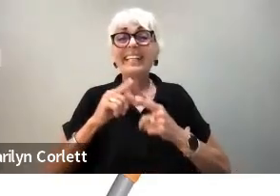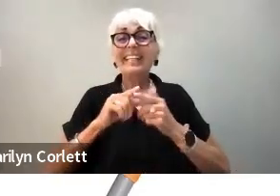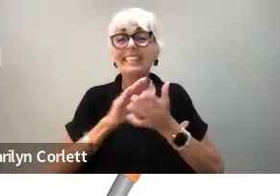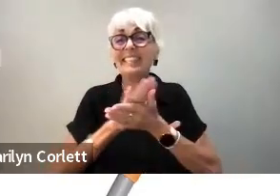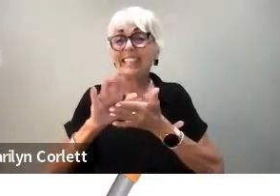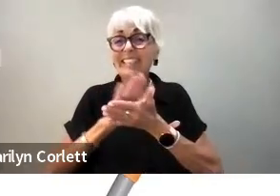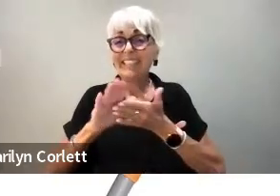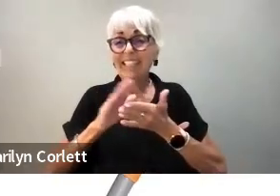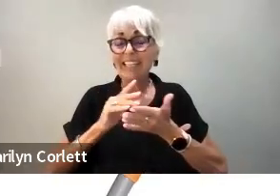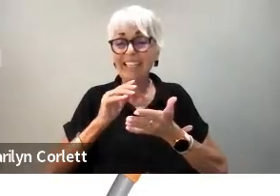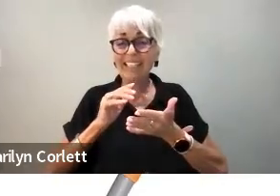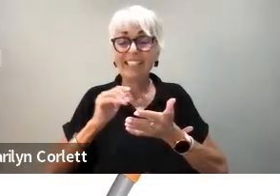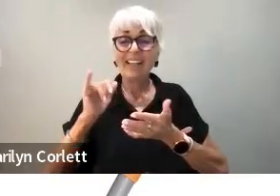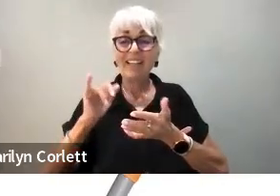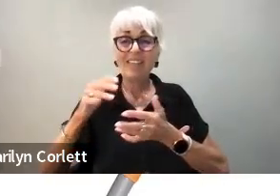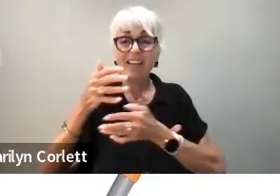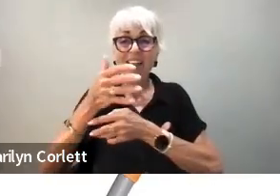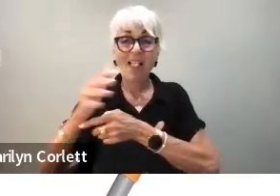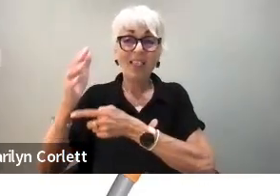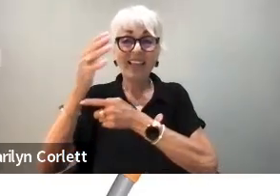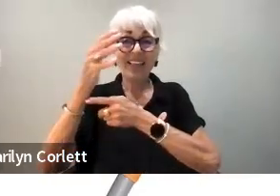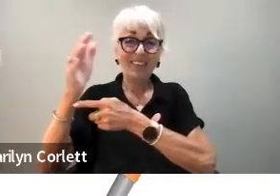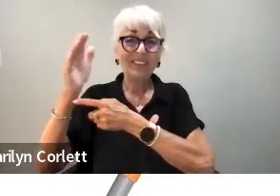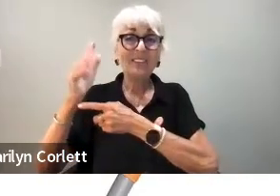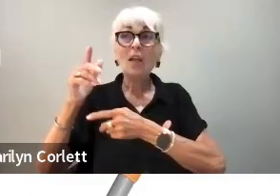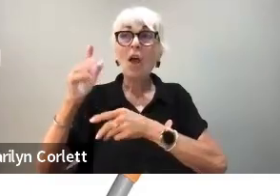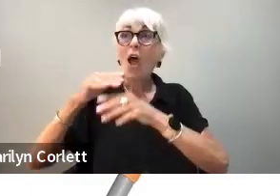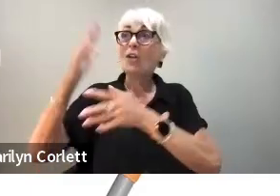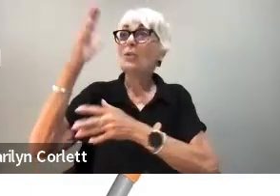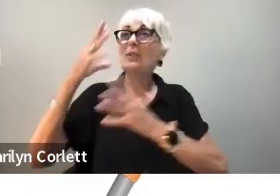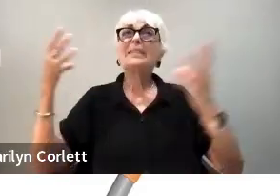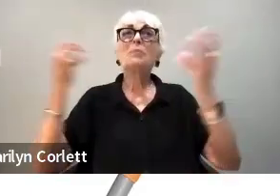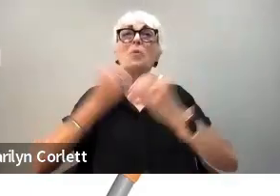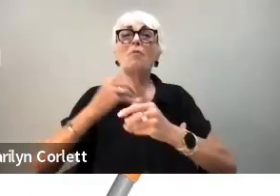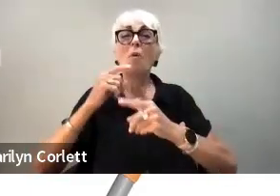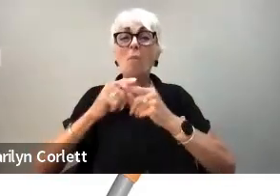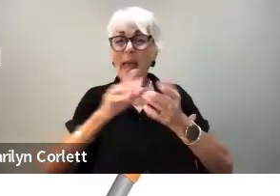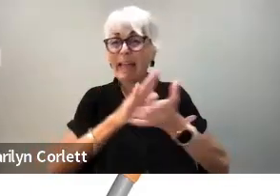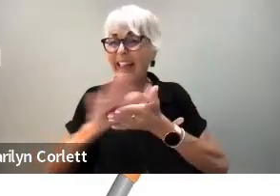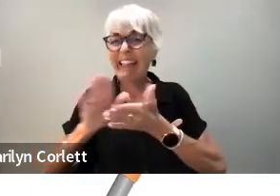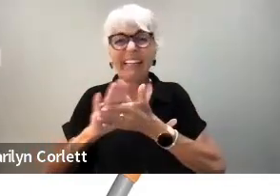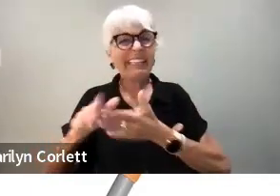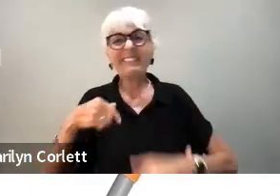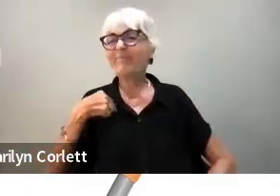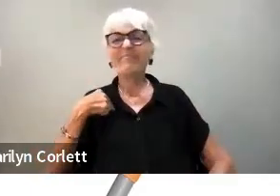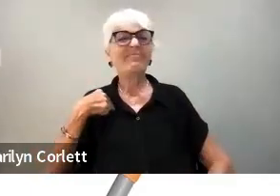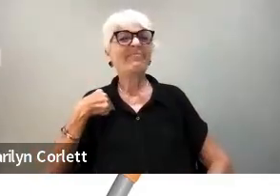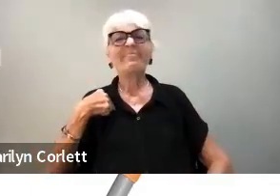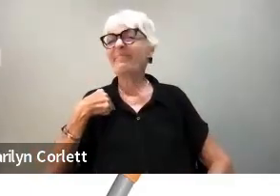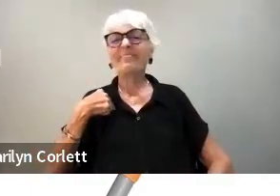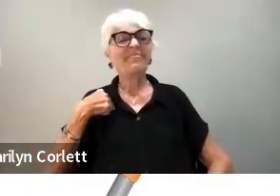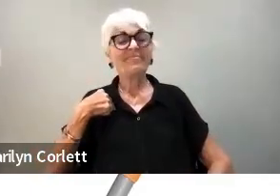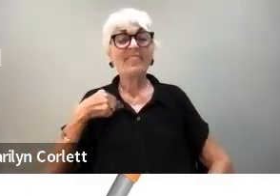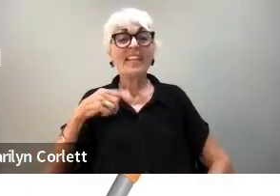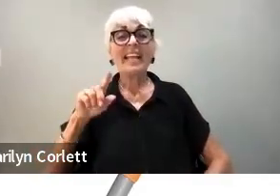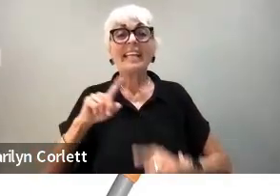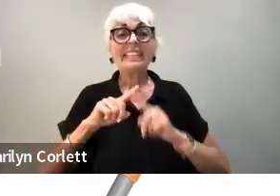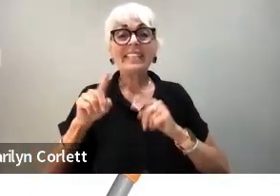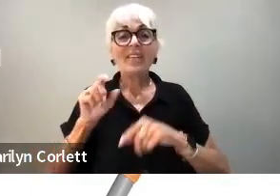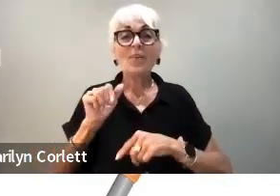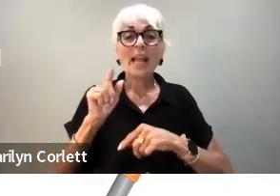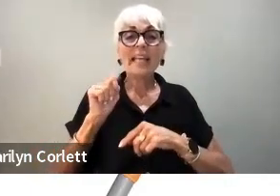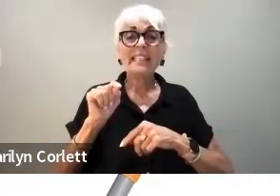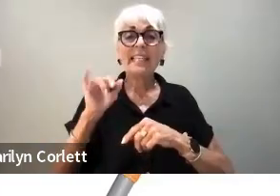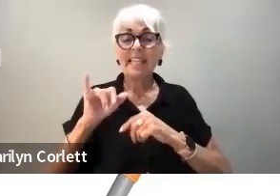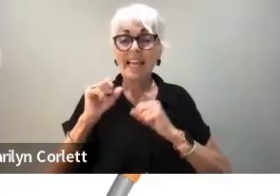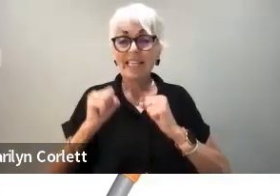leaves. Like they're absolutely beautiful on the trees, but when I have to clean them up, they're not fun. So different types of AT that can